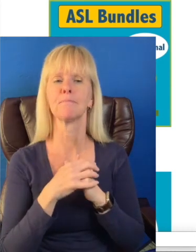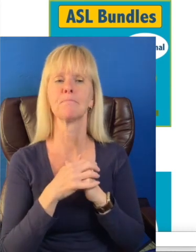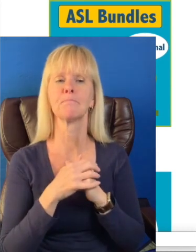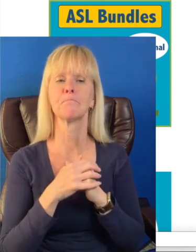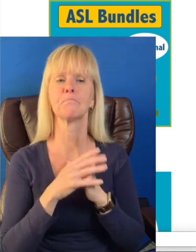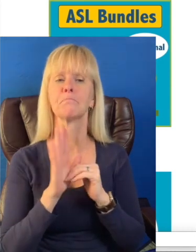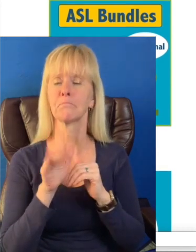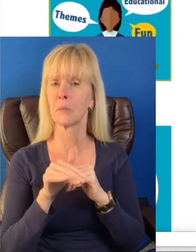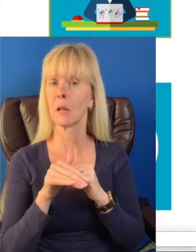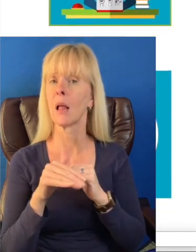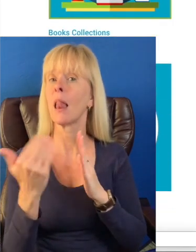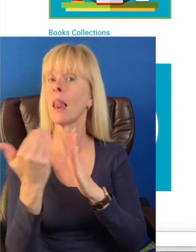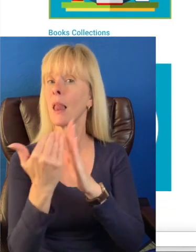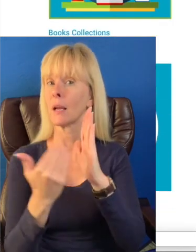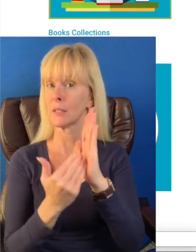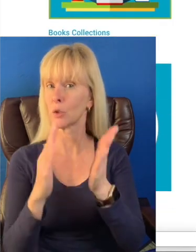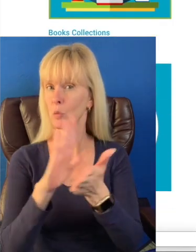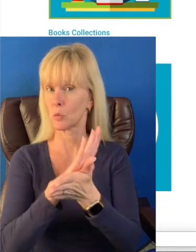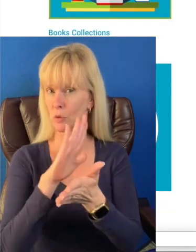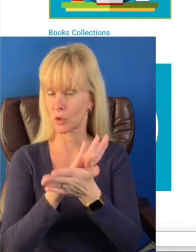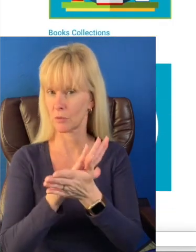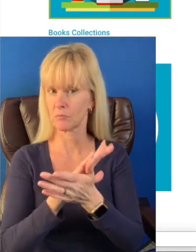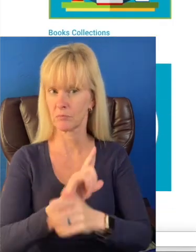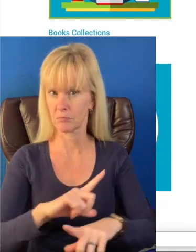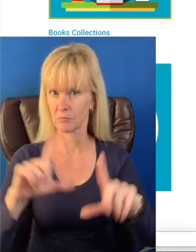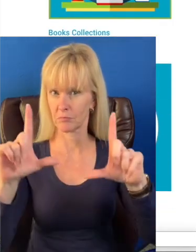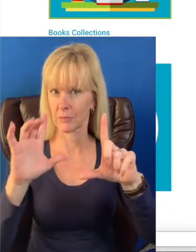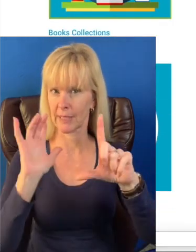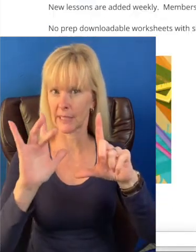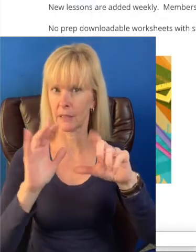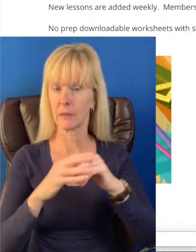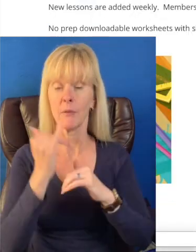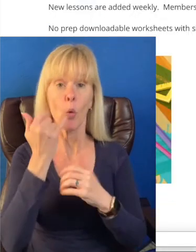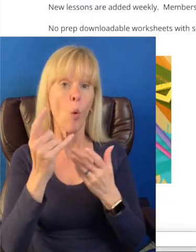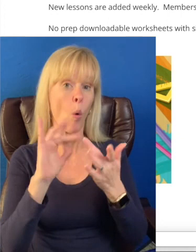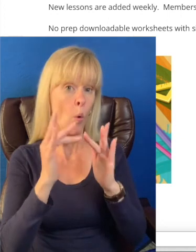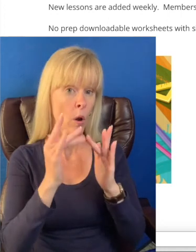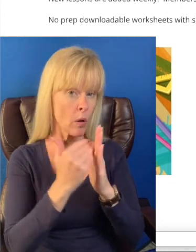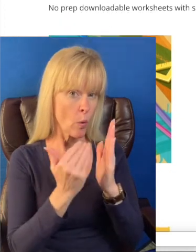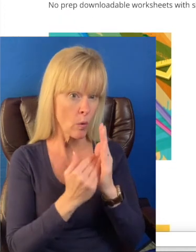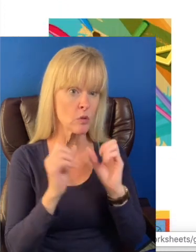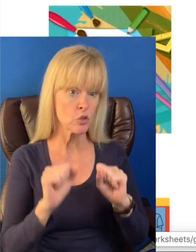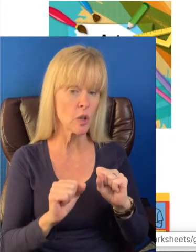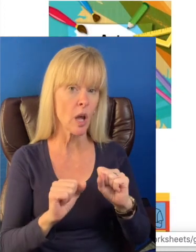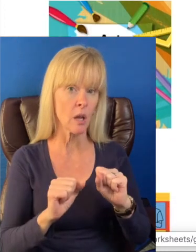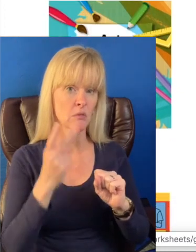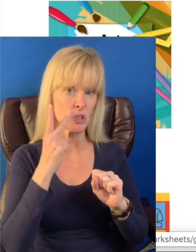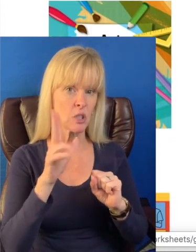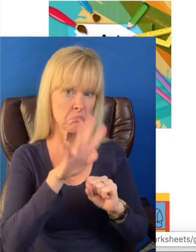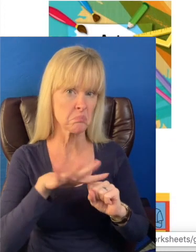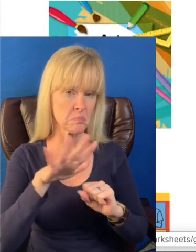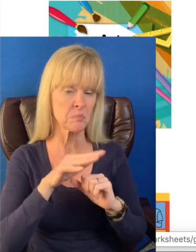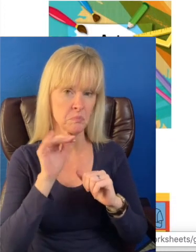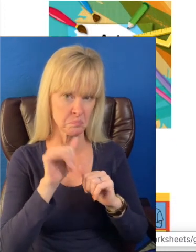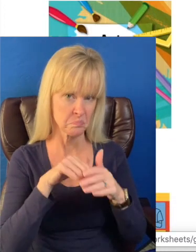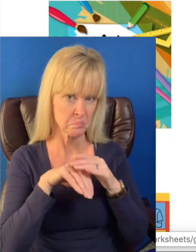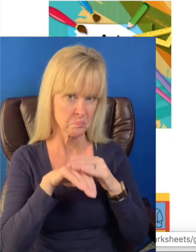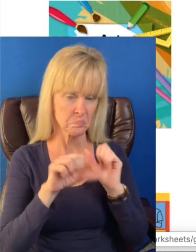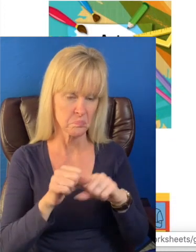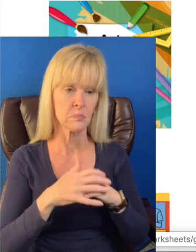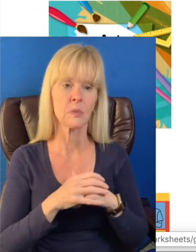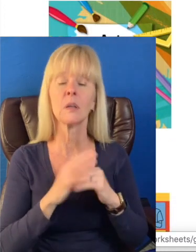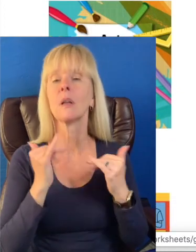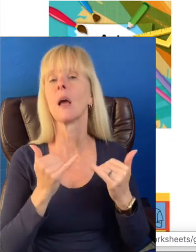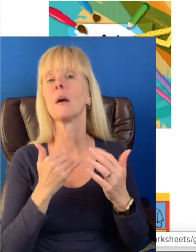lesson worksheets. And if you want an online course, you can go into that area as well. So I'm just going to